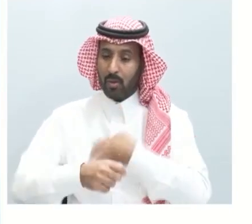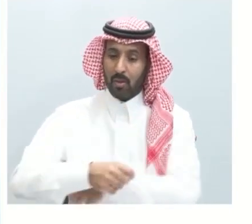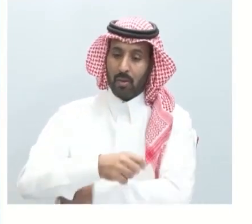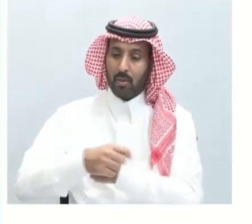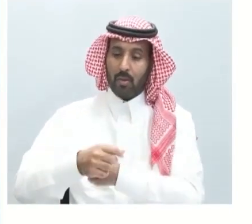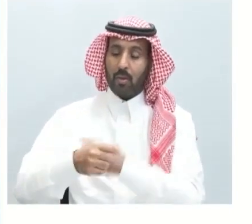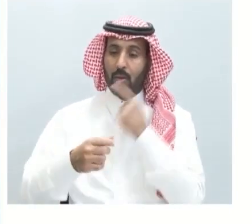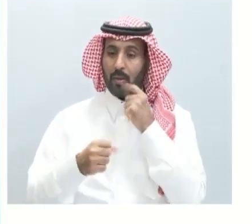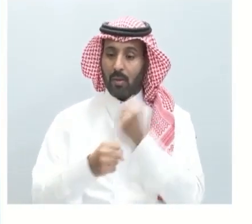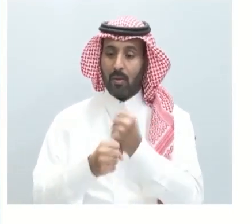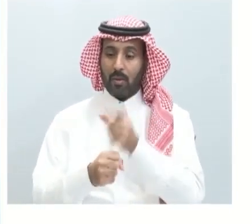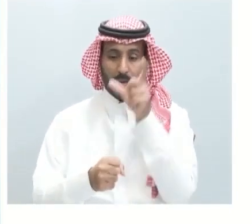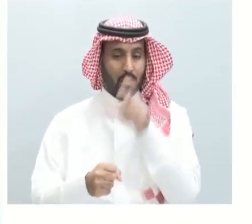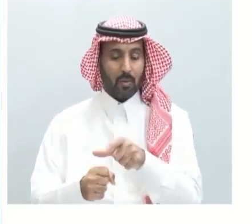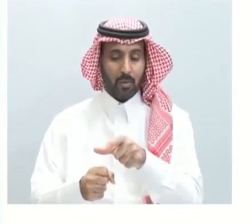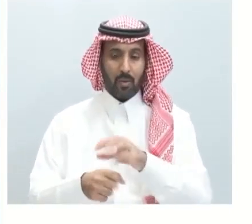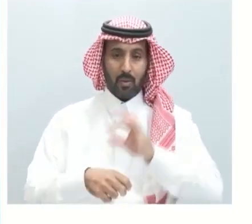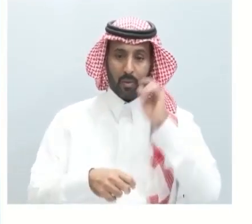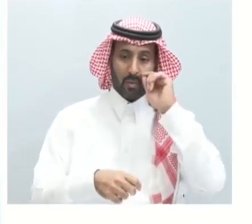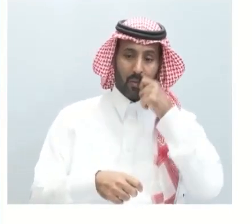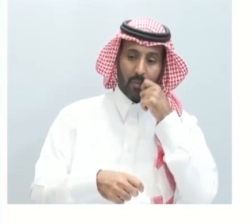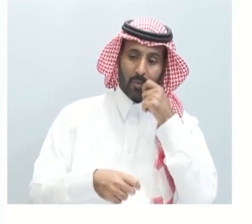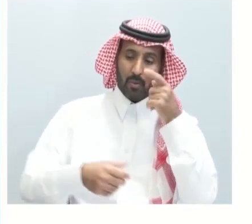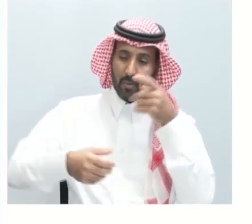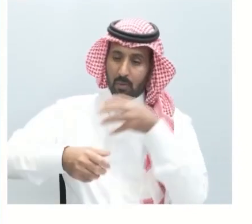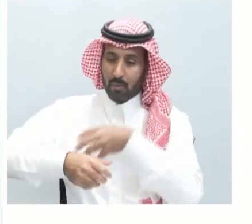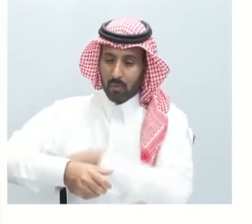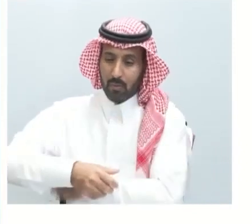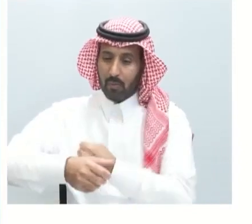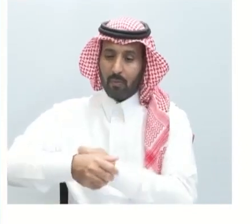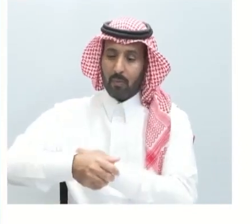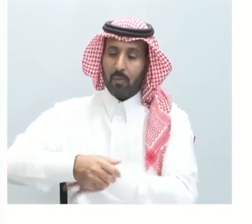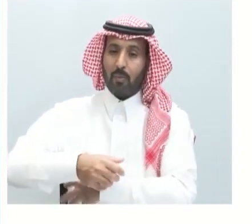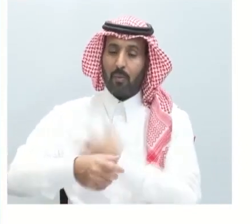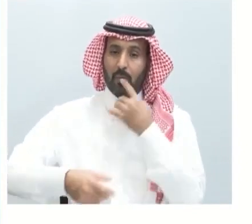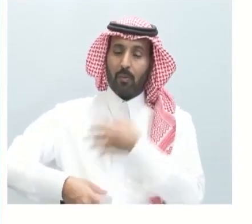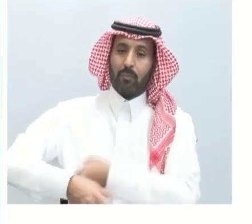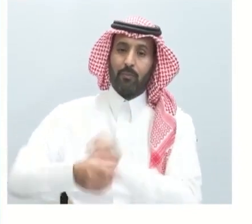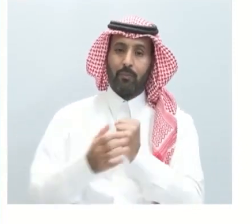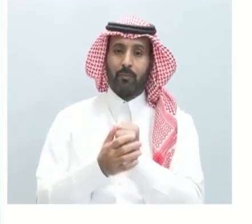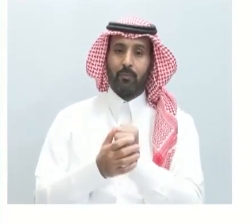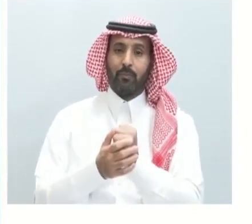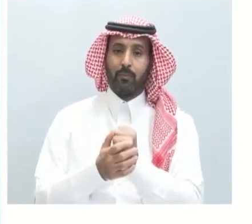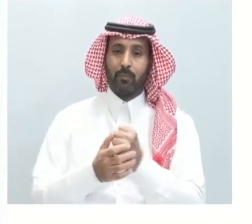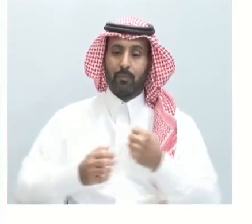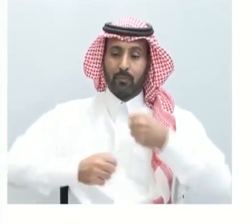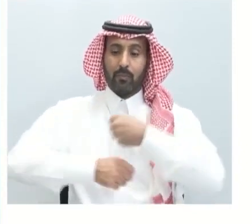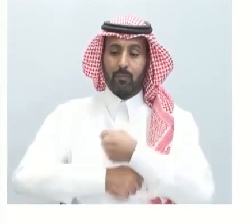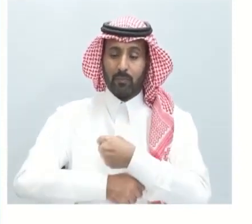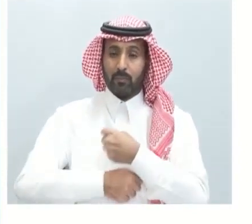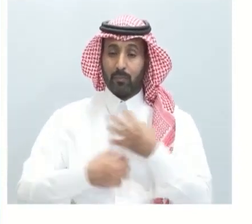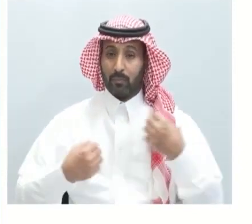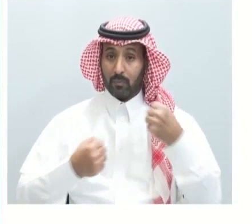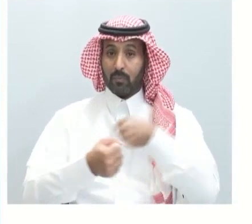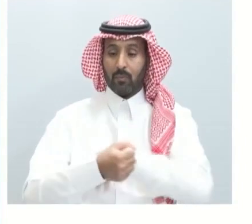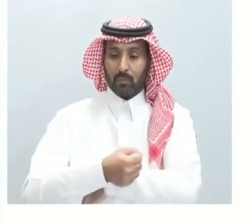jacket pocket the thief was with his hand still in the businessman's jacket pocket